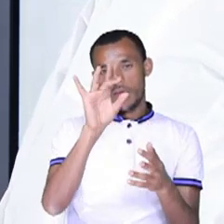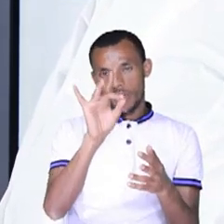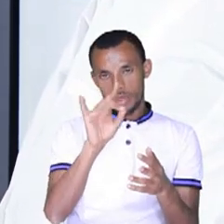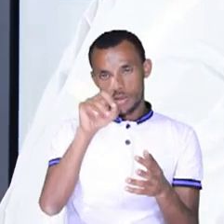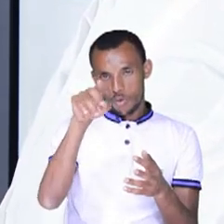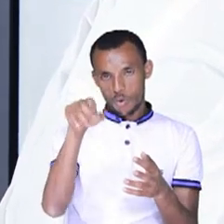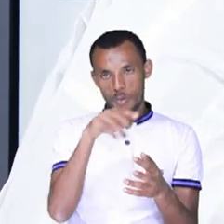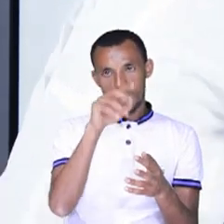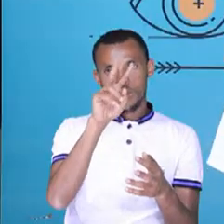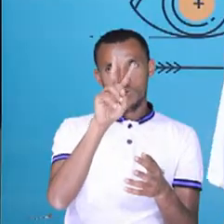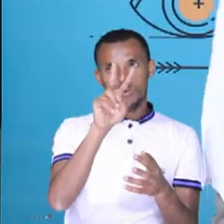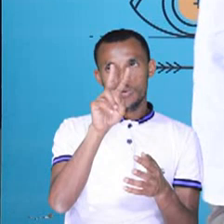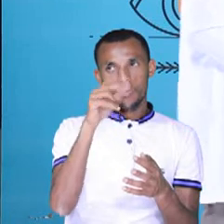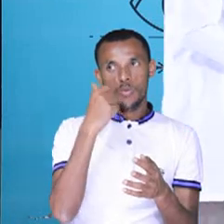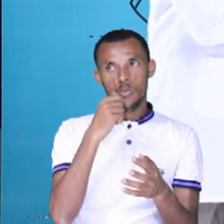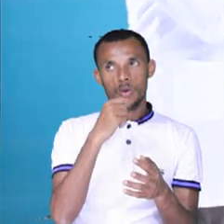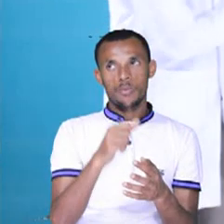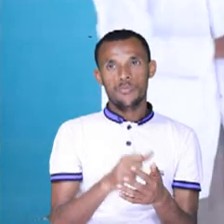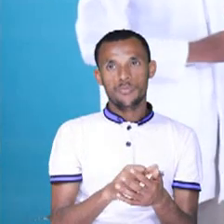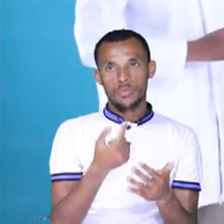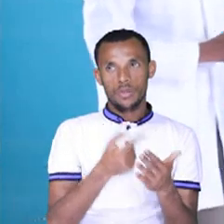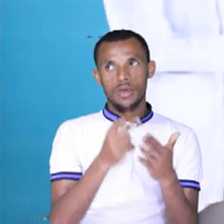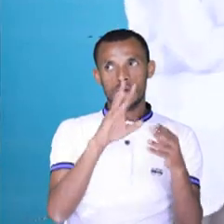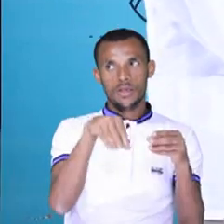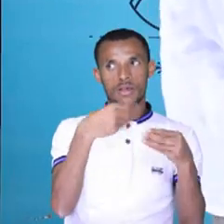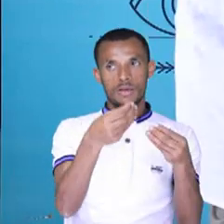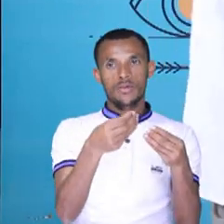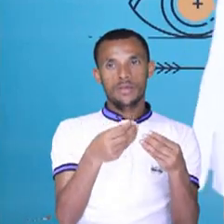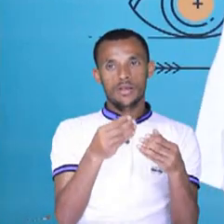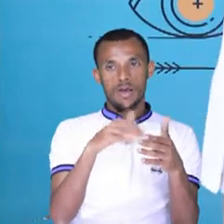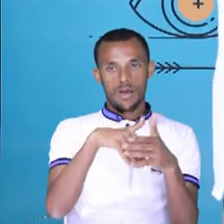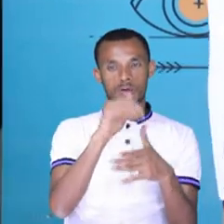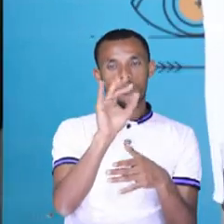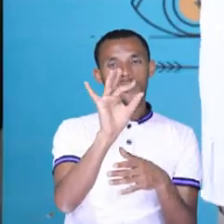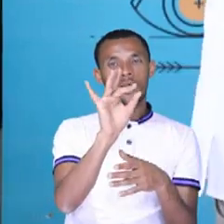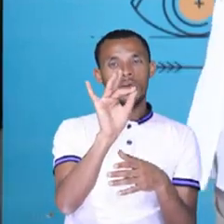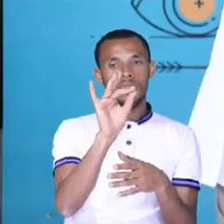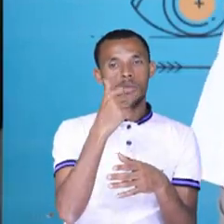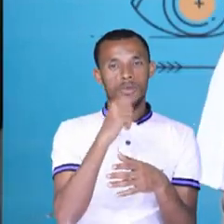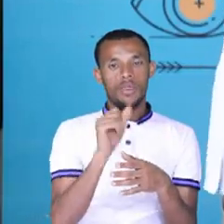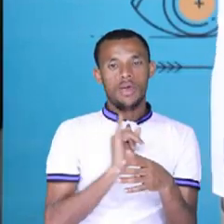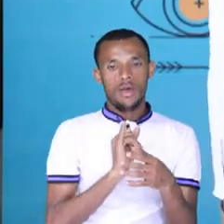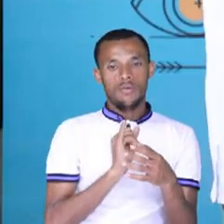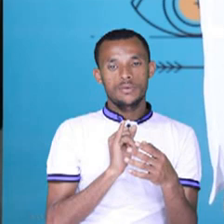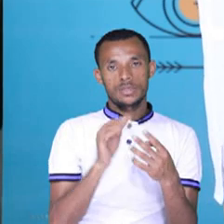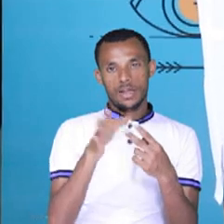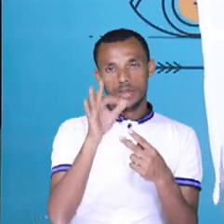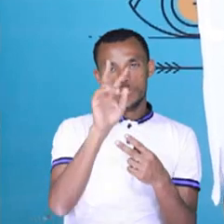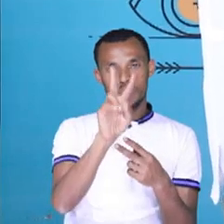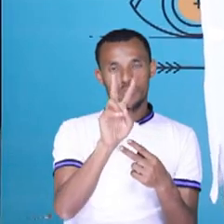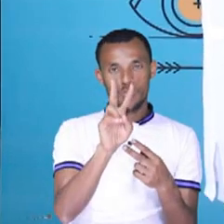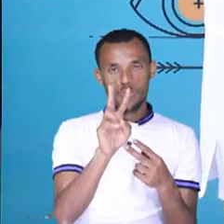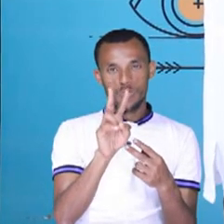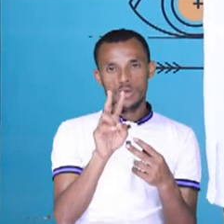2 women it will be. This gives, out of 8 men, I have selected 2 of them to be the